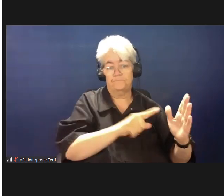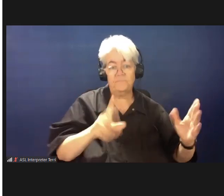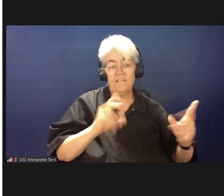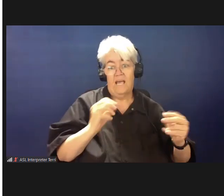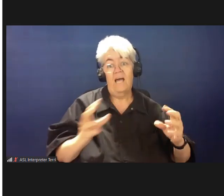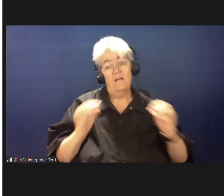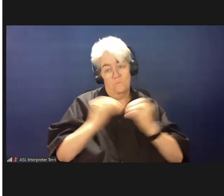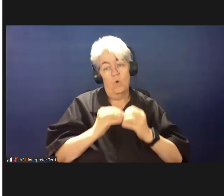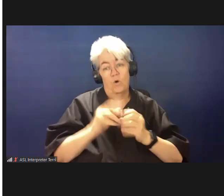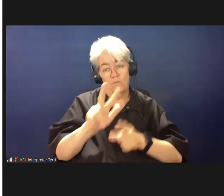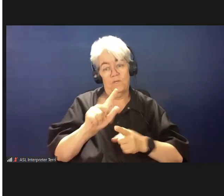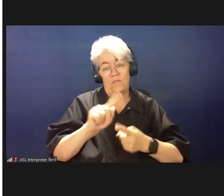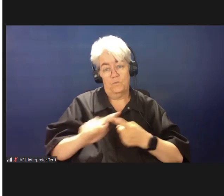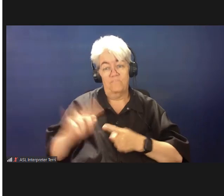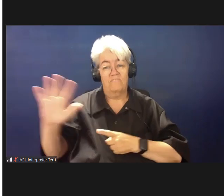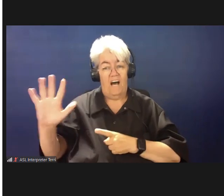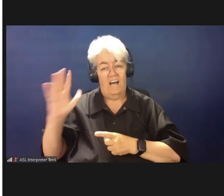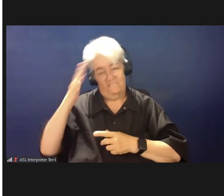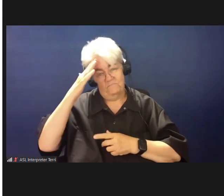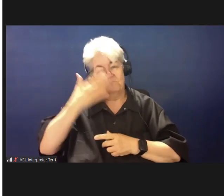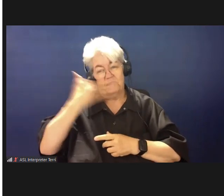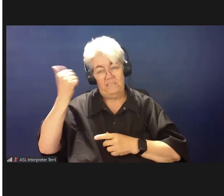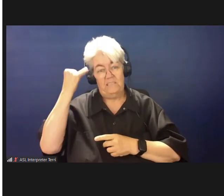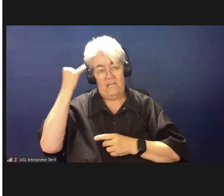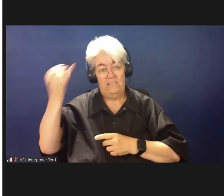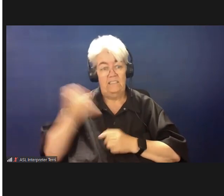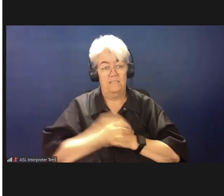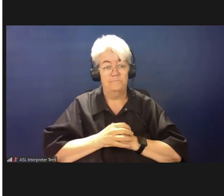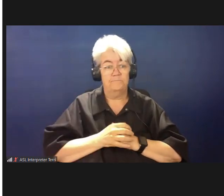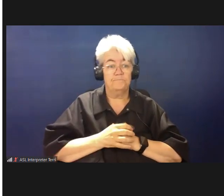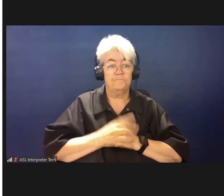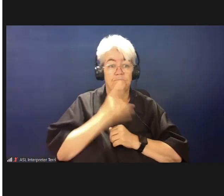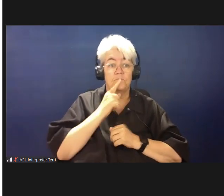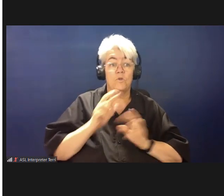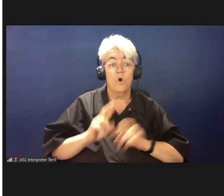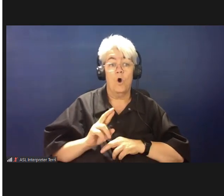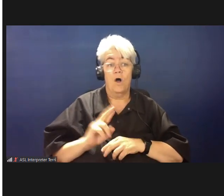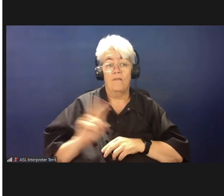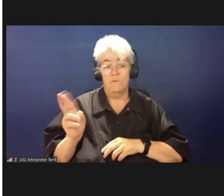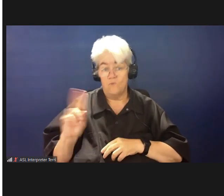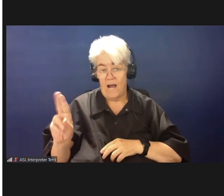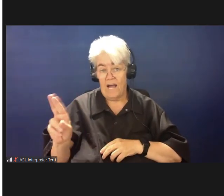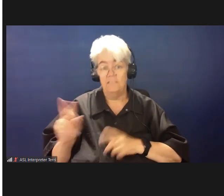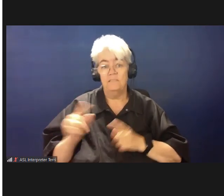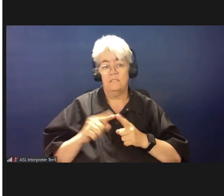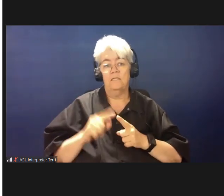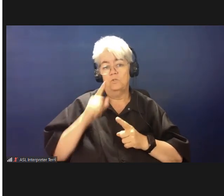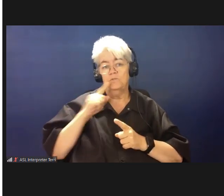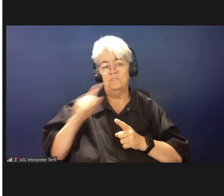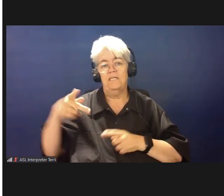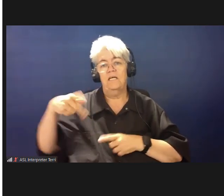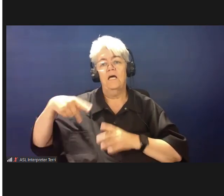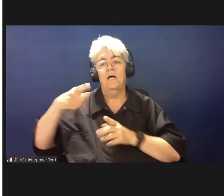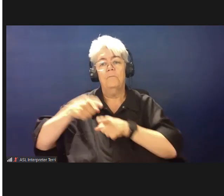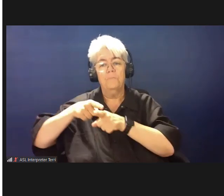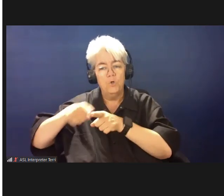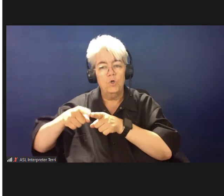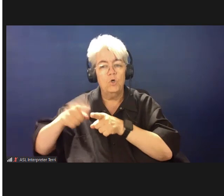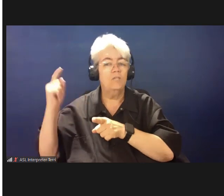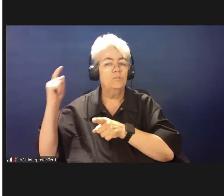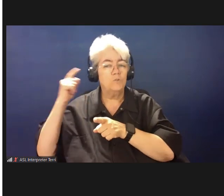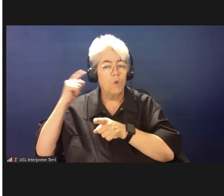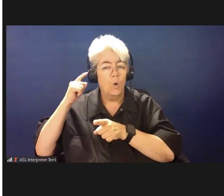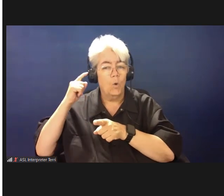children 3 to 5 years of age as well. Now on the right, you'll see the procedure Pure Tone Audiometry hearing